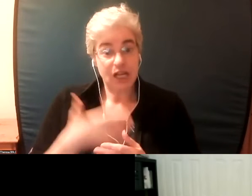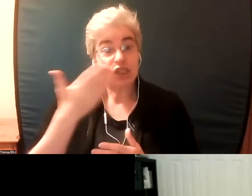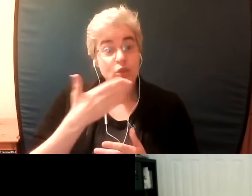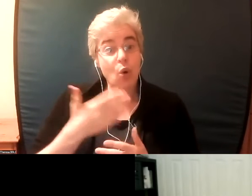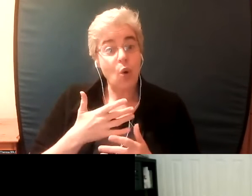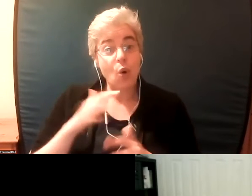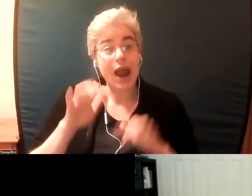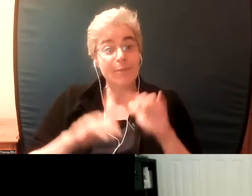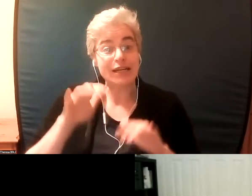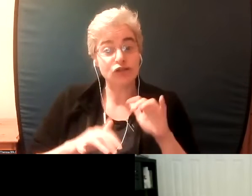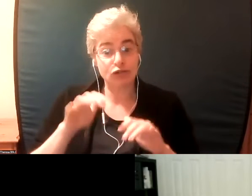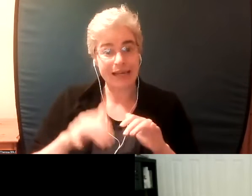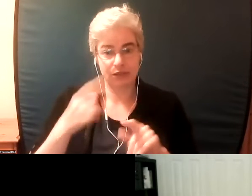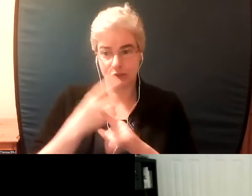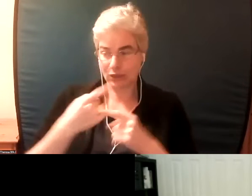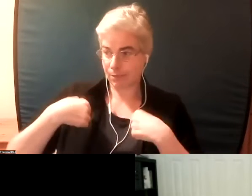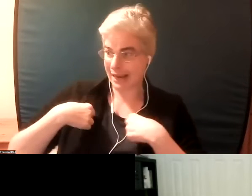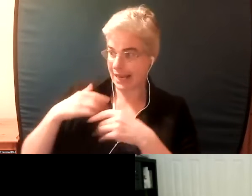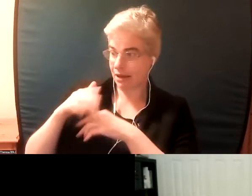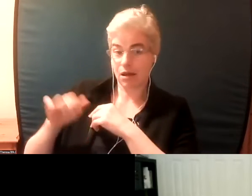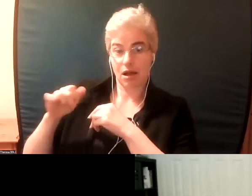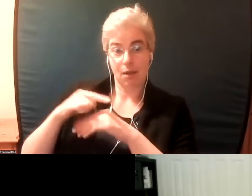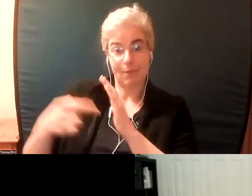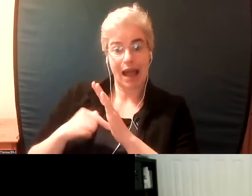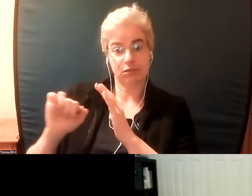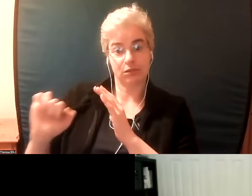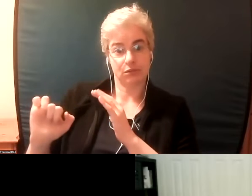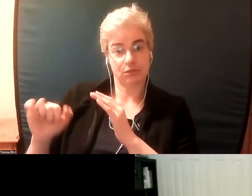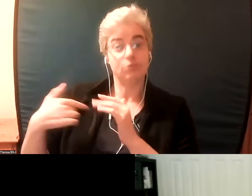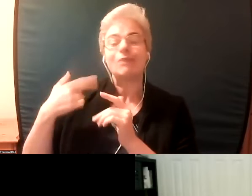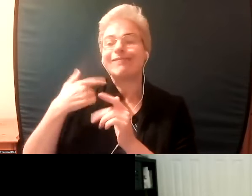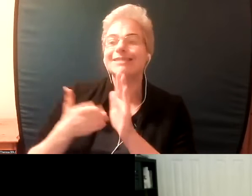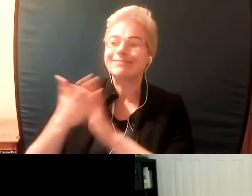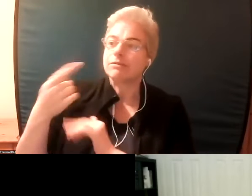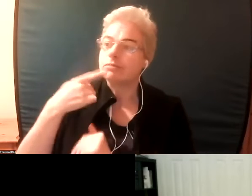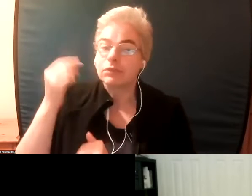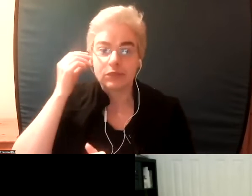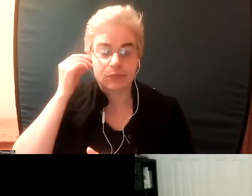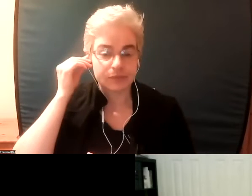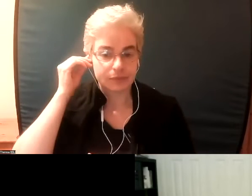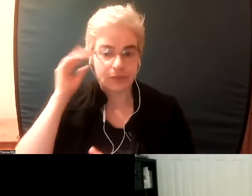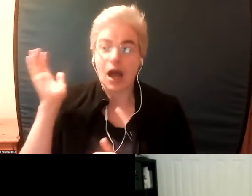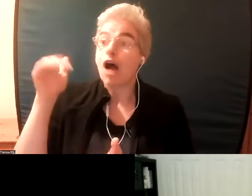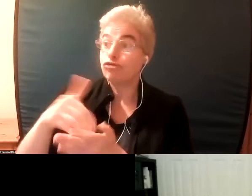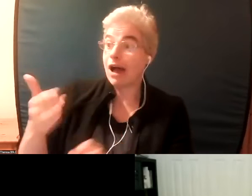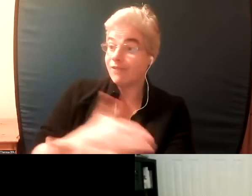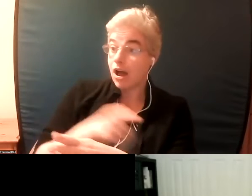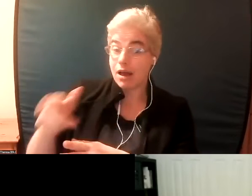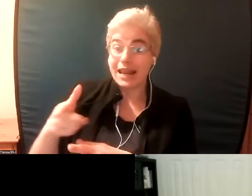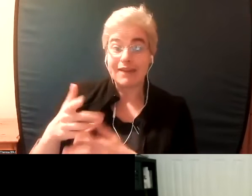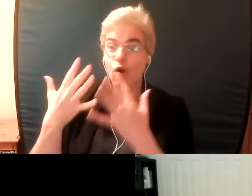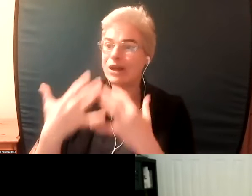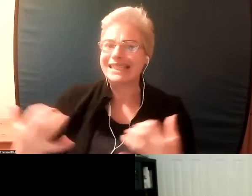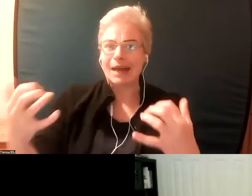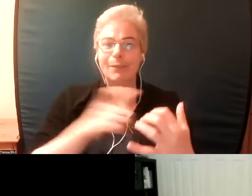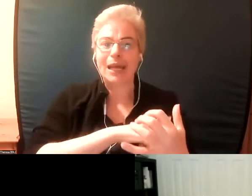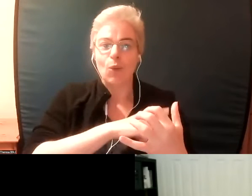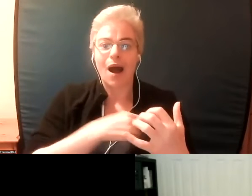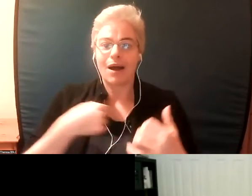administrator was talking to me about her. Well, I went and said, I'm arrived early for the assembly because